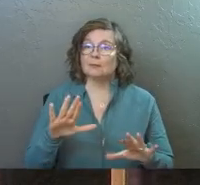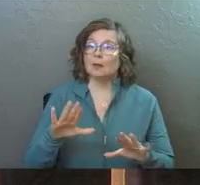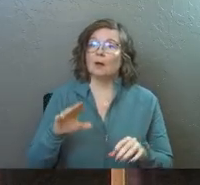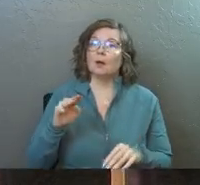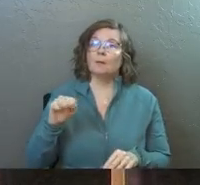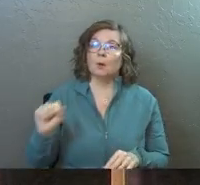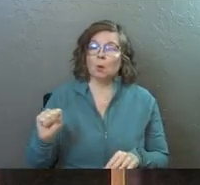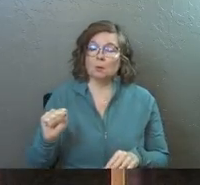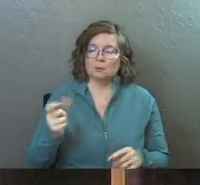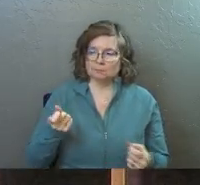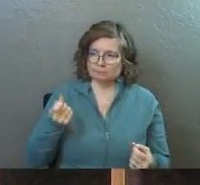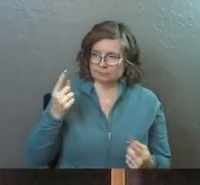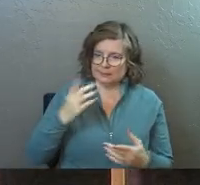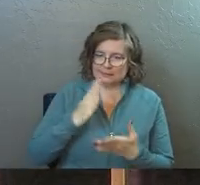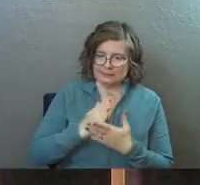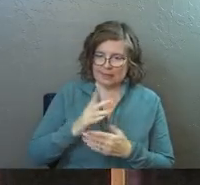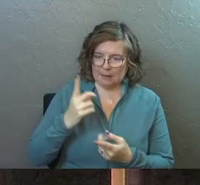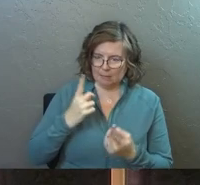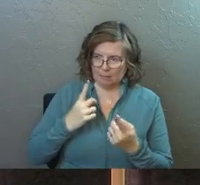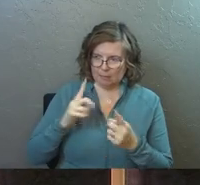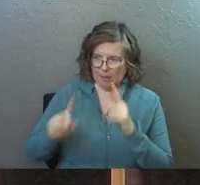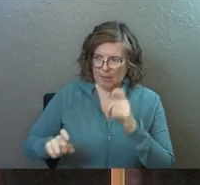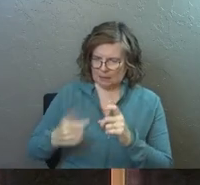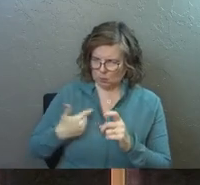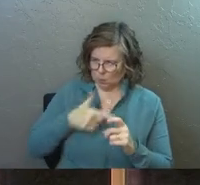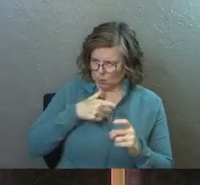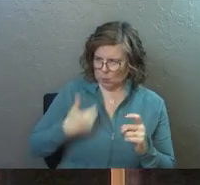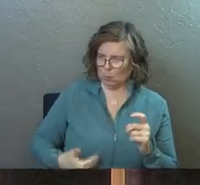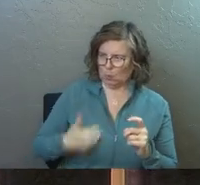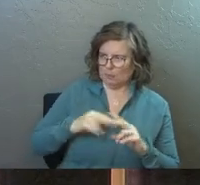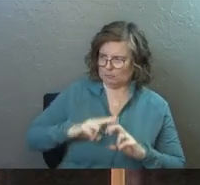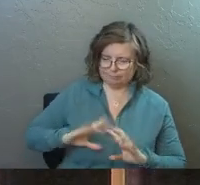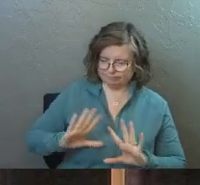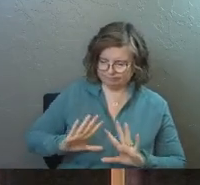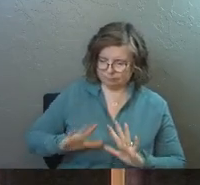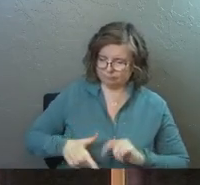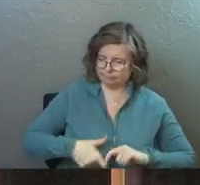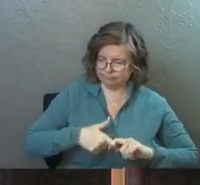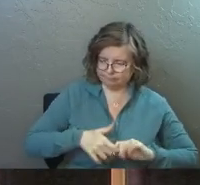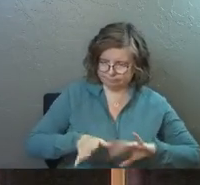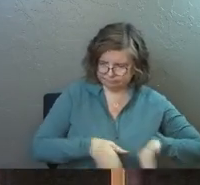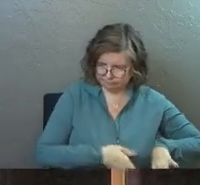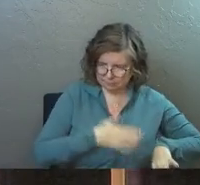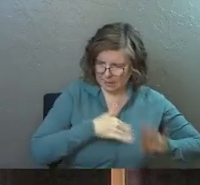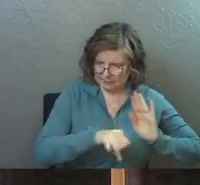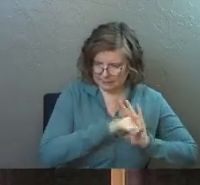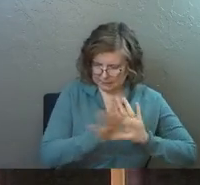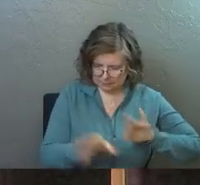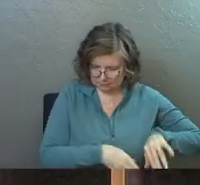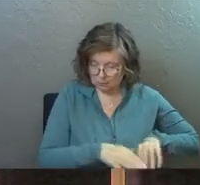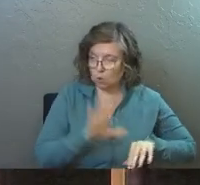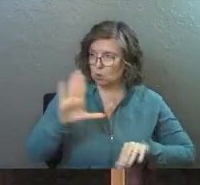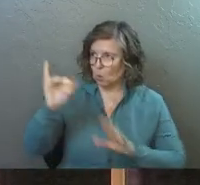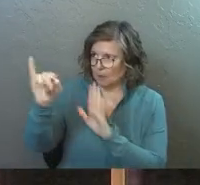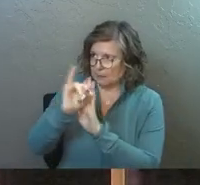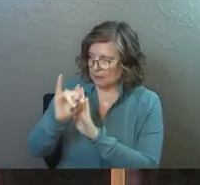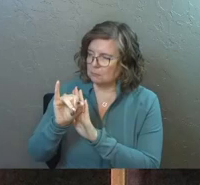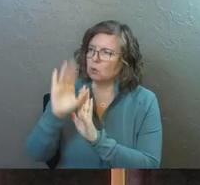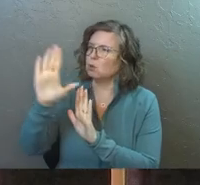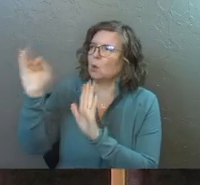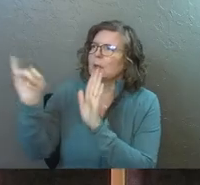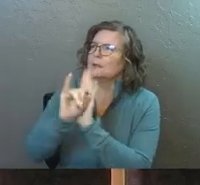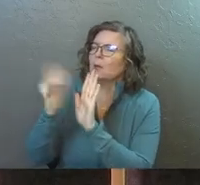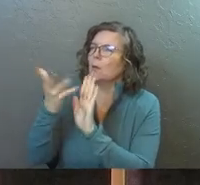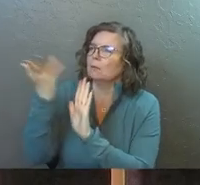Moses gets God's point. He stops asking about himself. He adjusts and he says, okay, it's not about my identity. It's about your identity. So what's